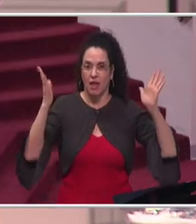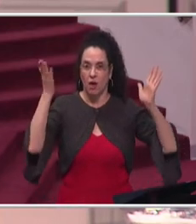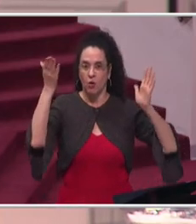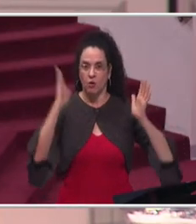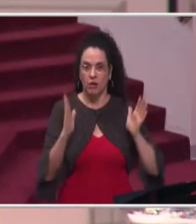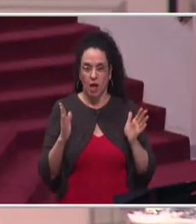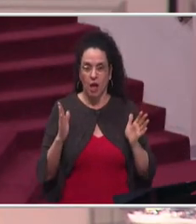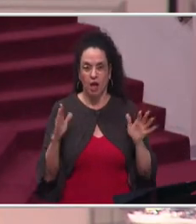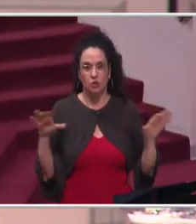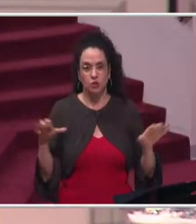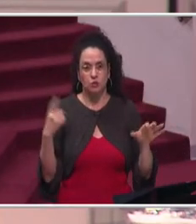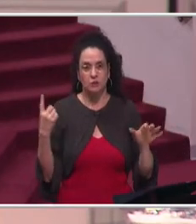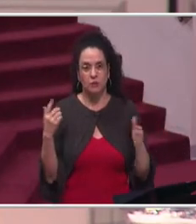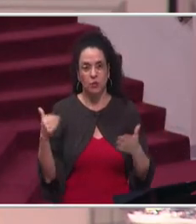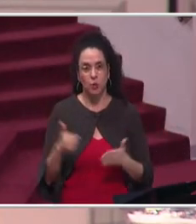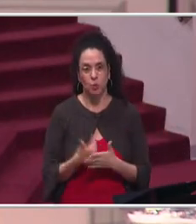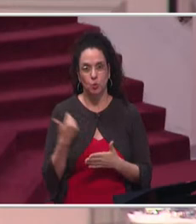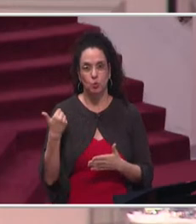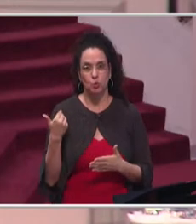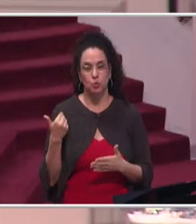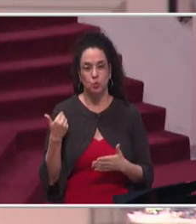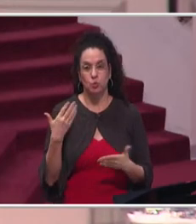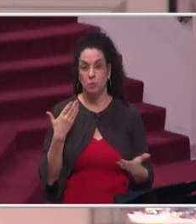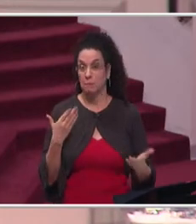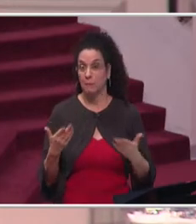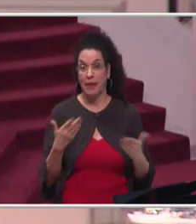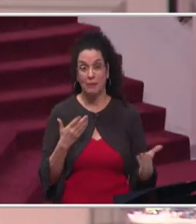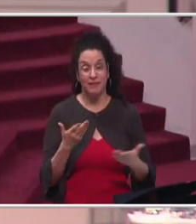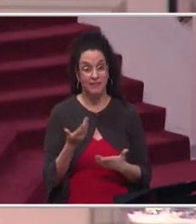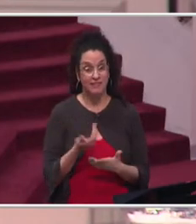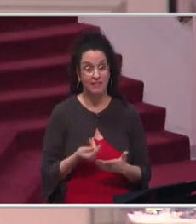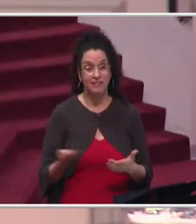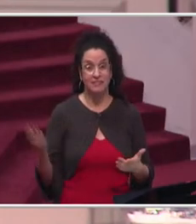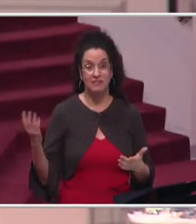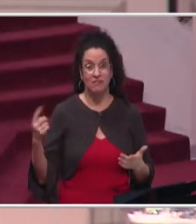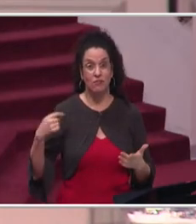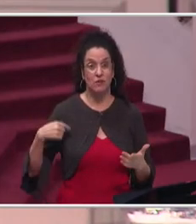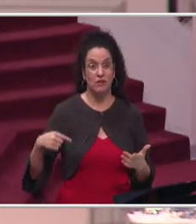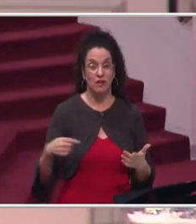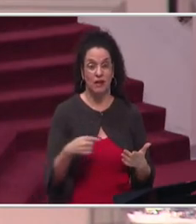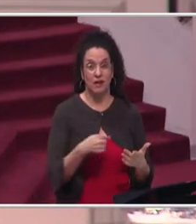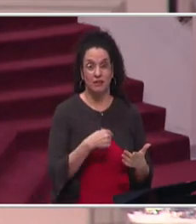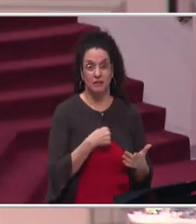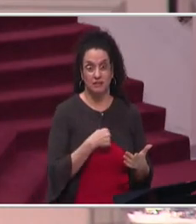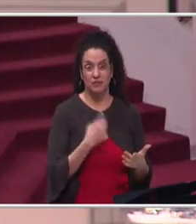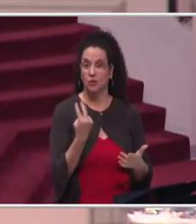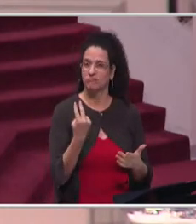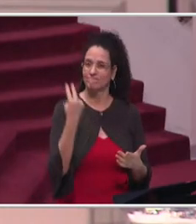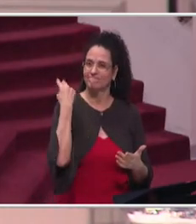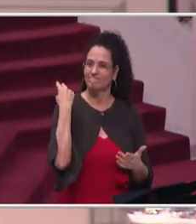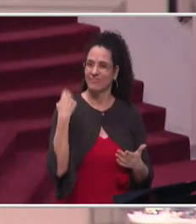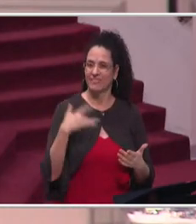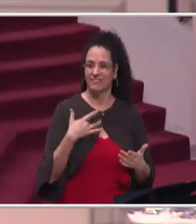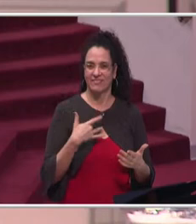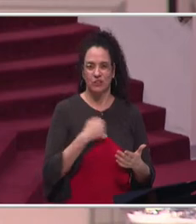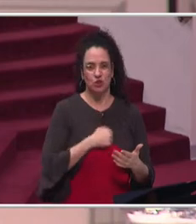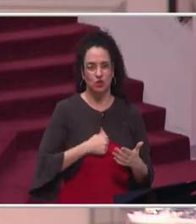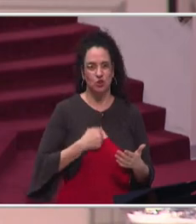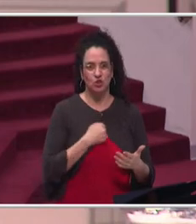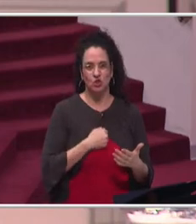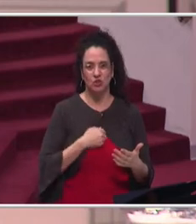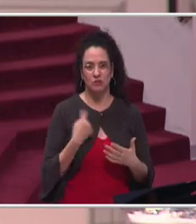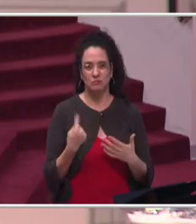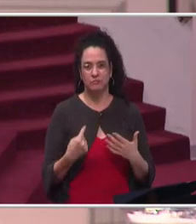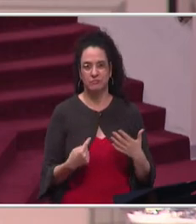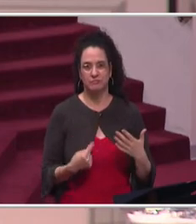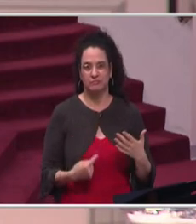us perhaps maybe are living with some kind of regret. Maybe you regret that